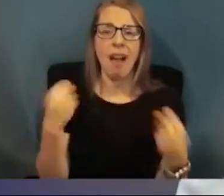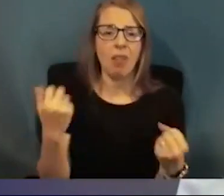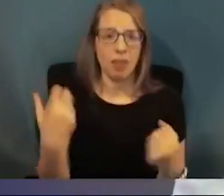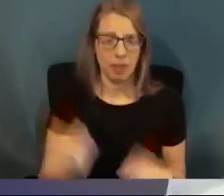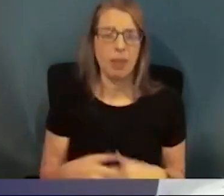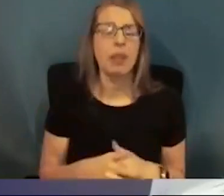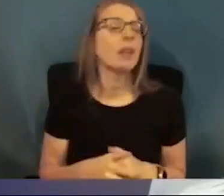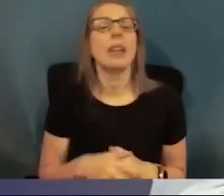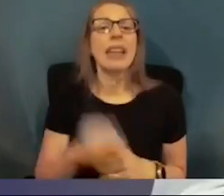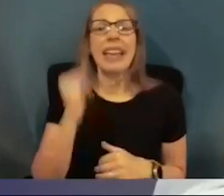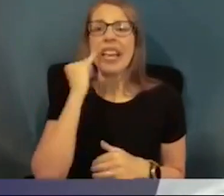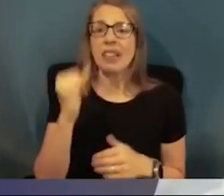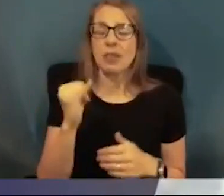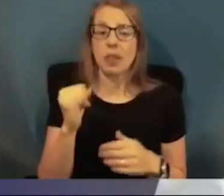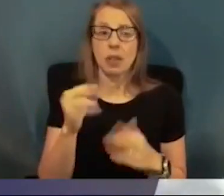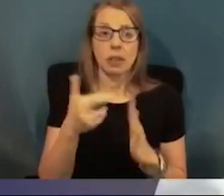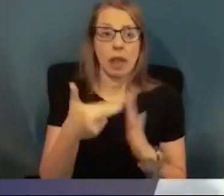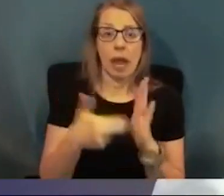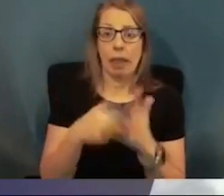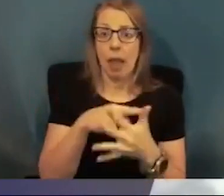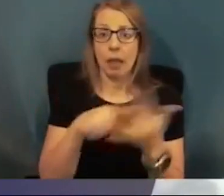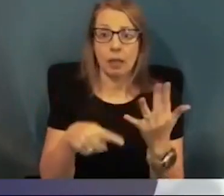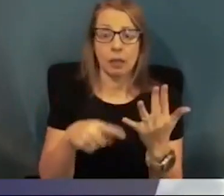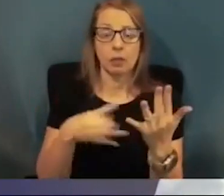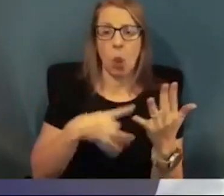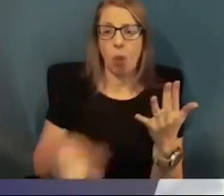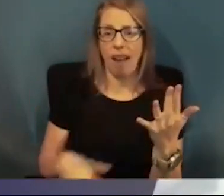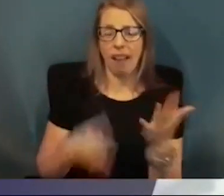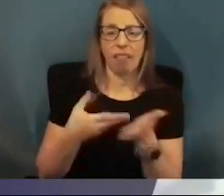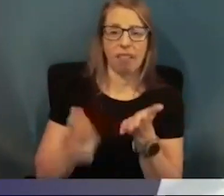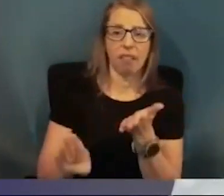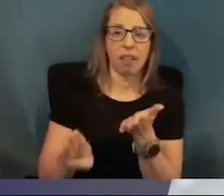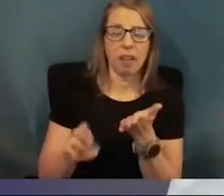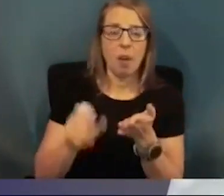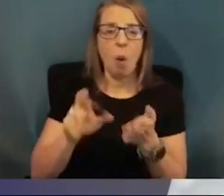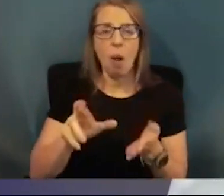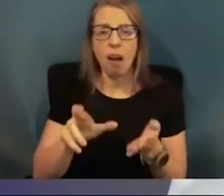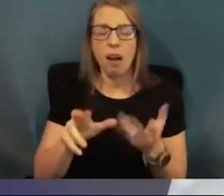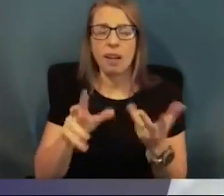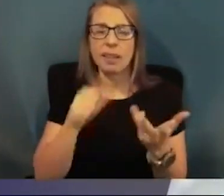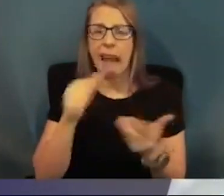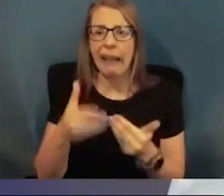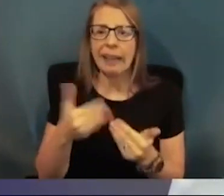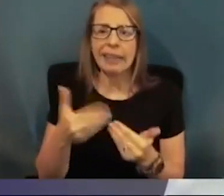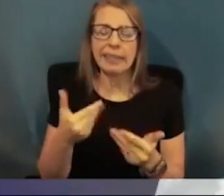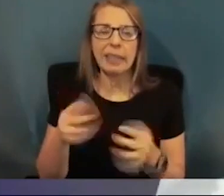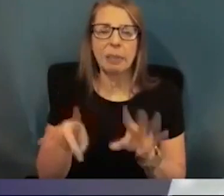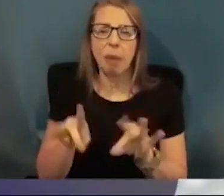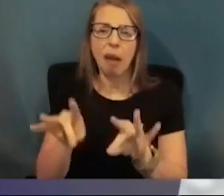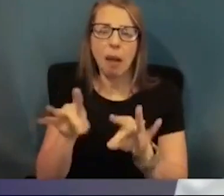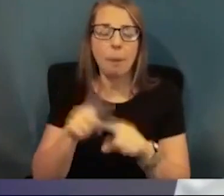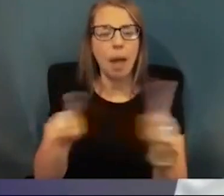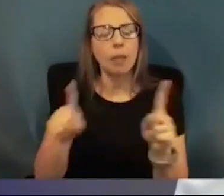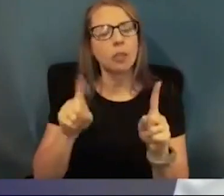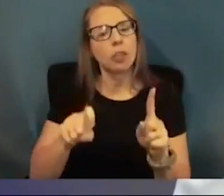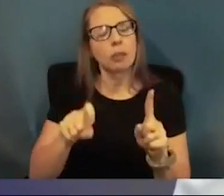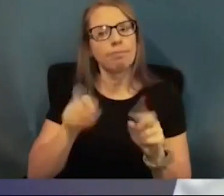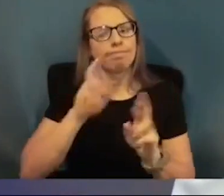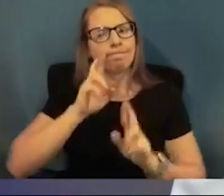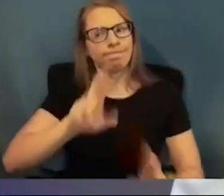are things that be we don't like or are inconvenient, we should still do them out of respect for each